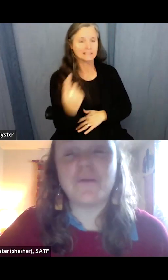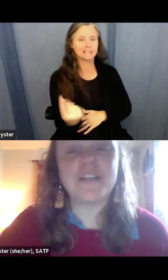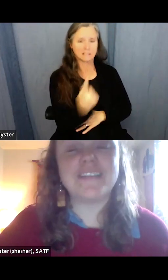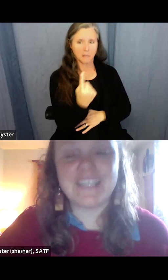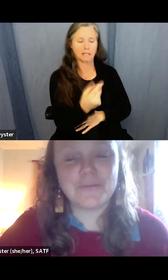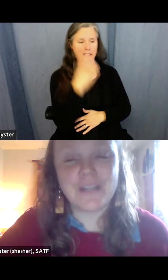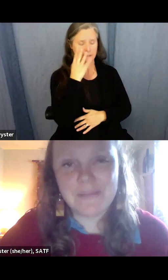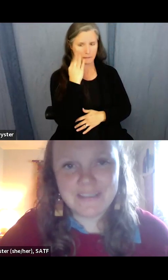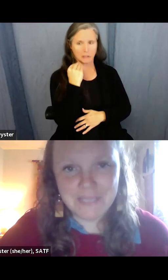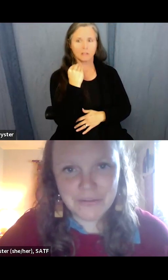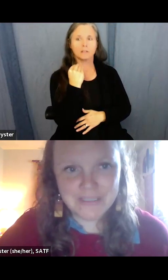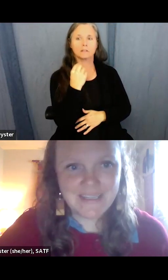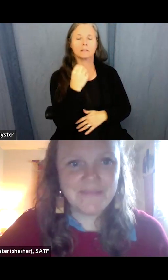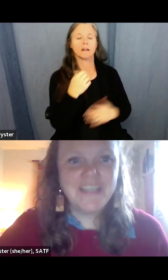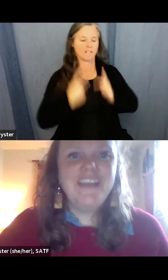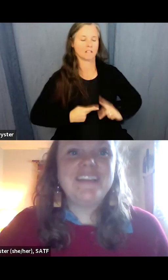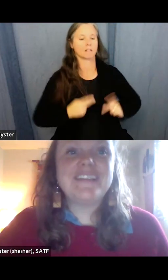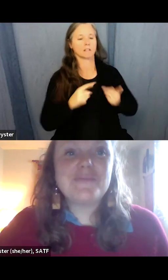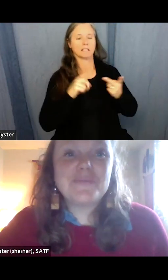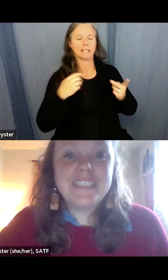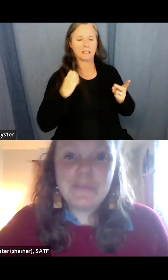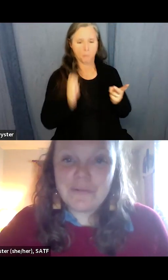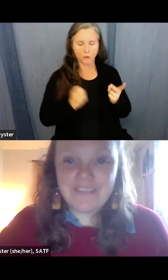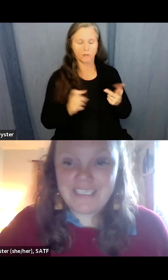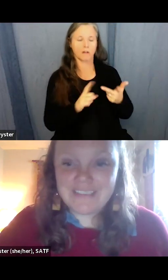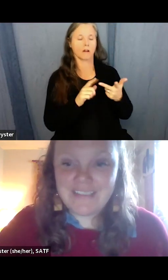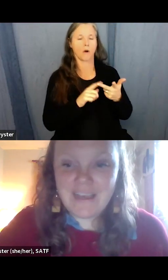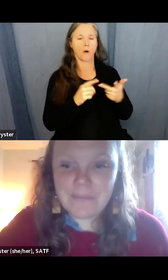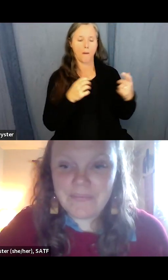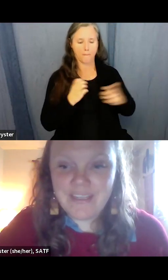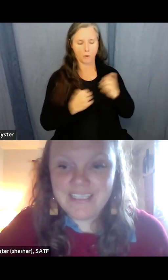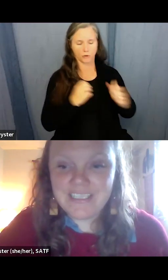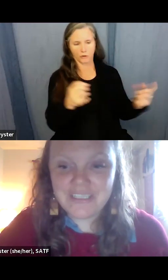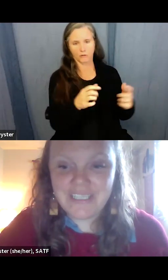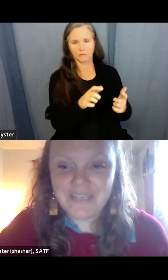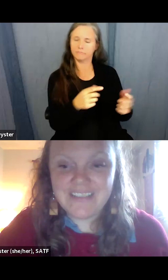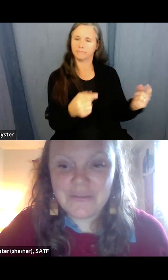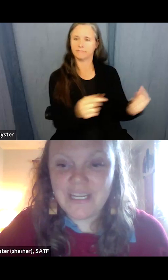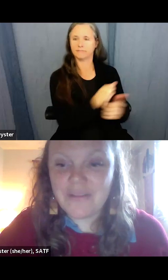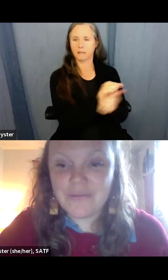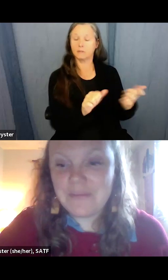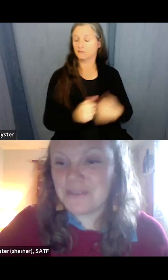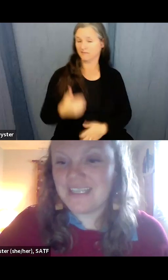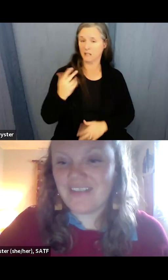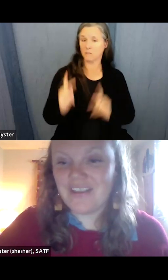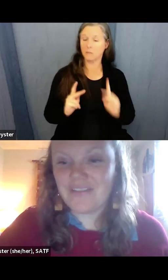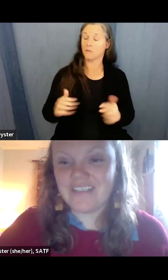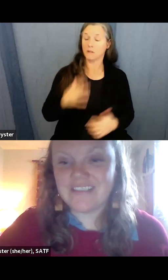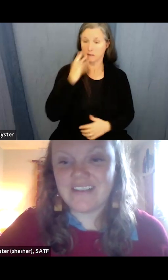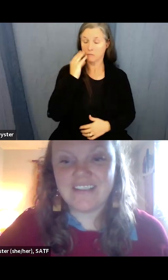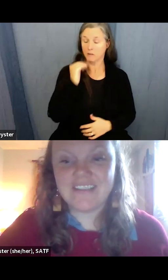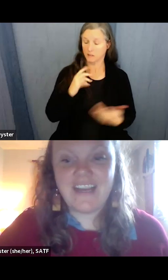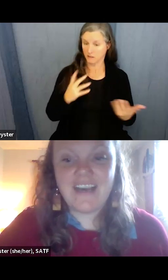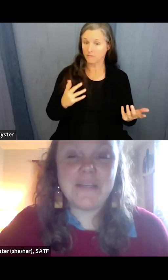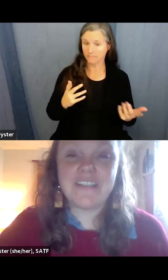had unwanted sexual comments made towards them. This is really prevalent. Additionally, right, 23% of 8th